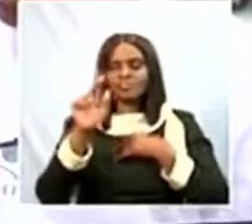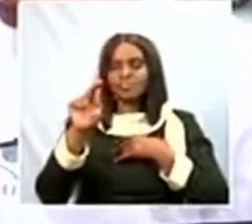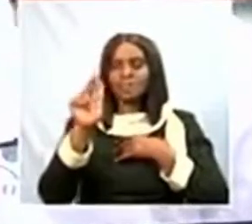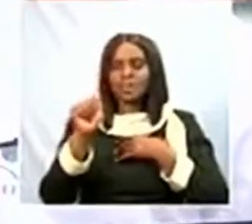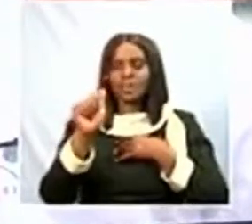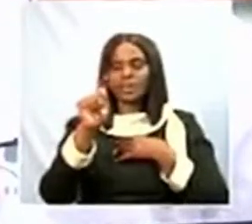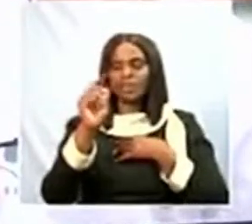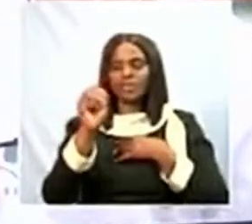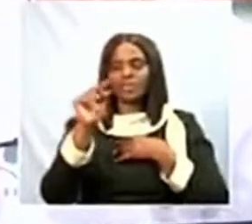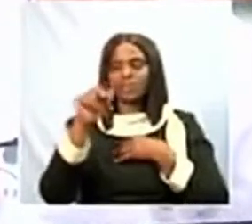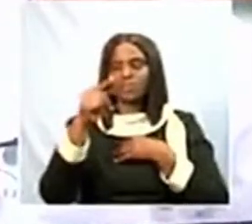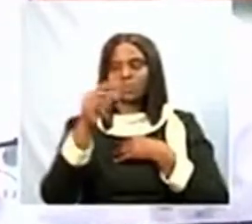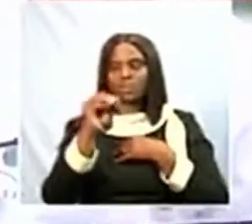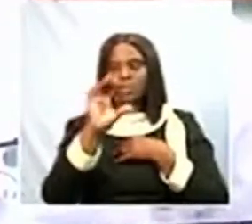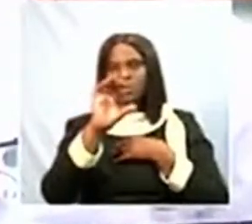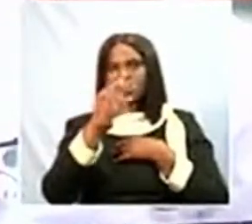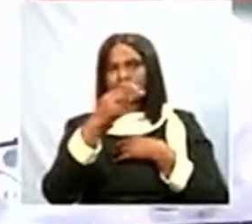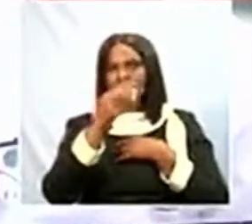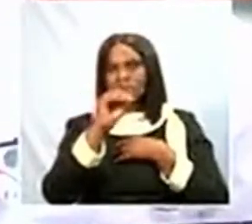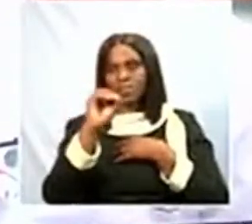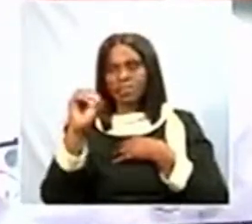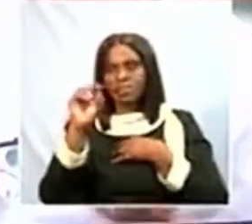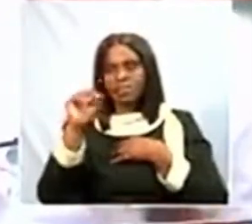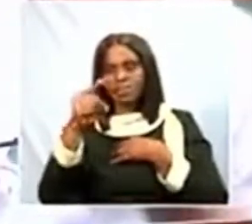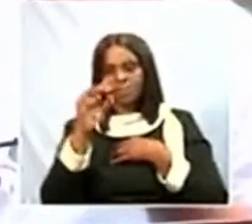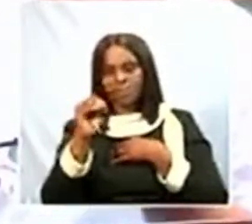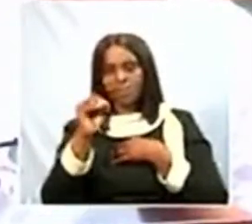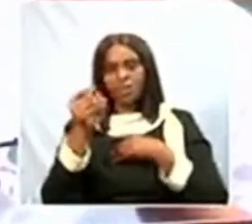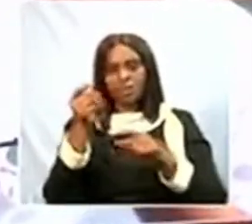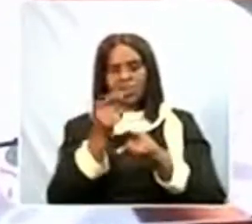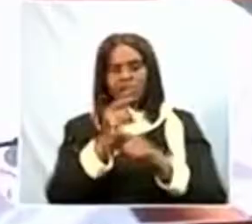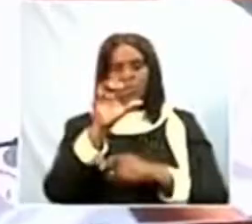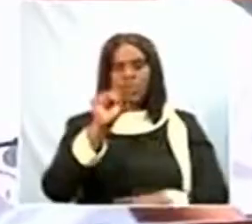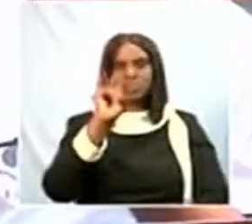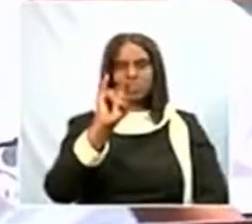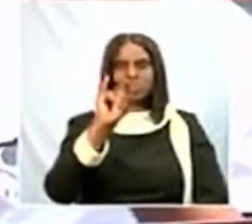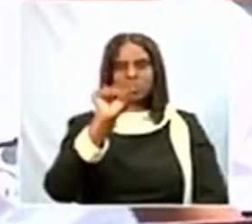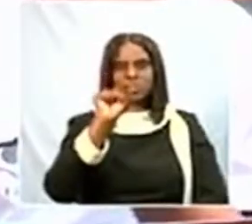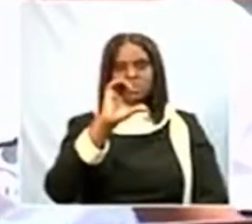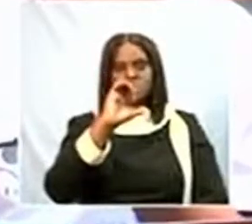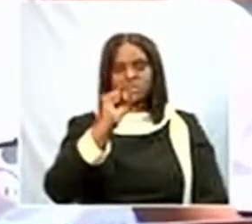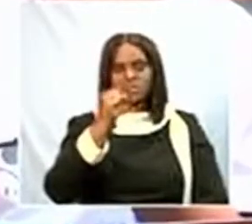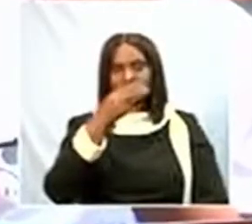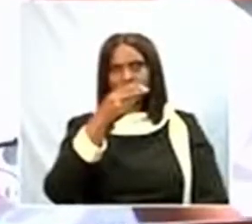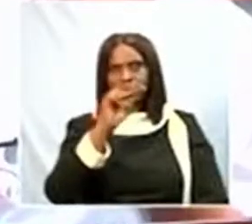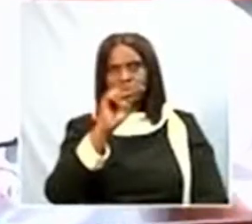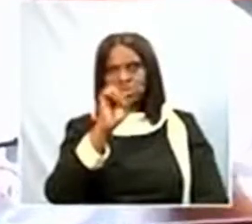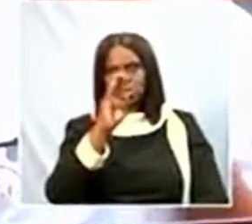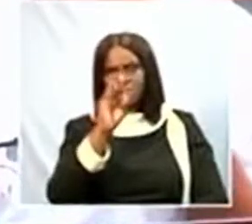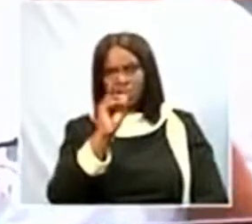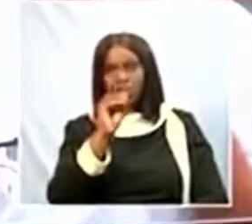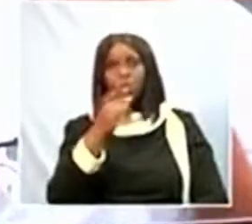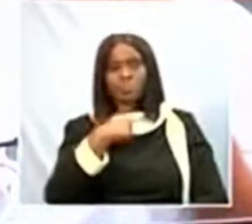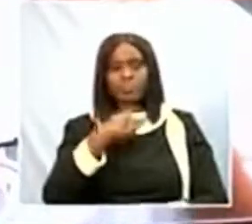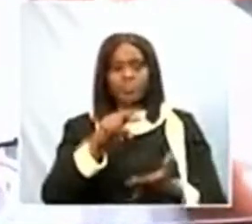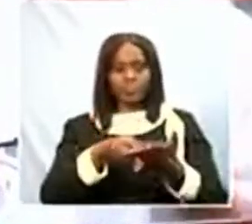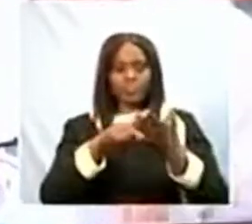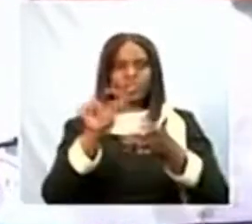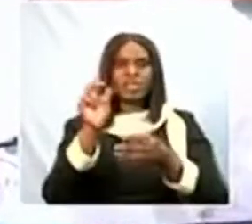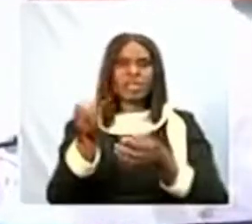Jongo from Sishemo Education Trust, representing the Kawata